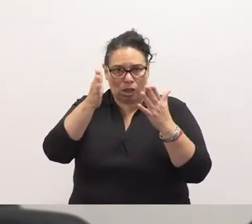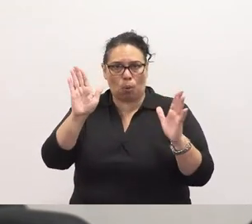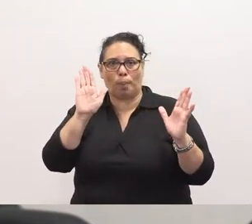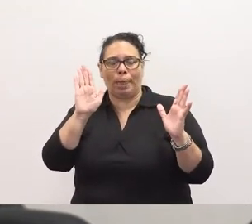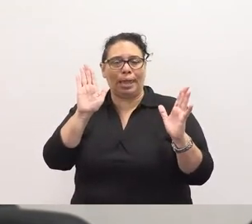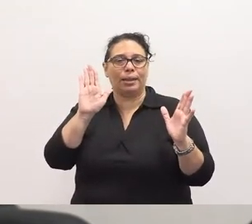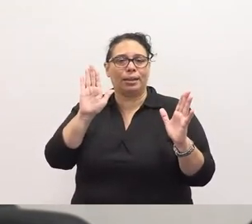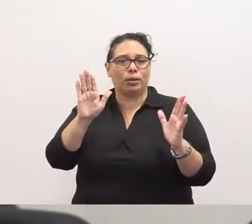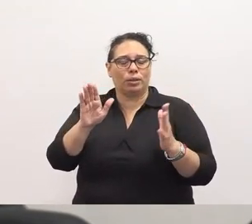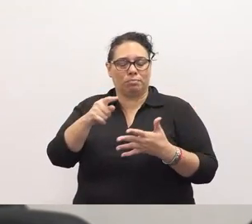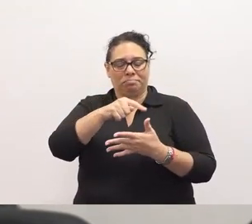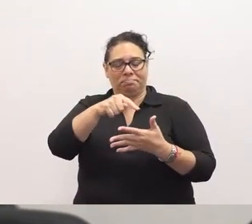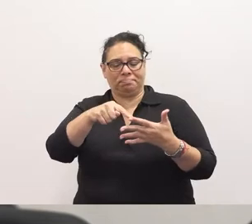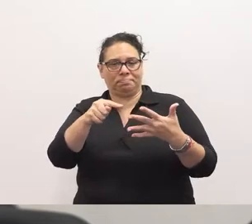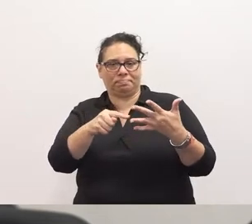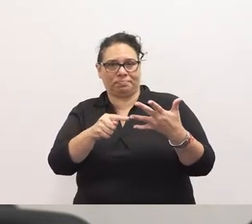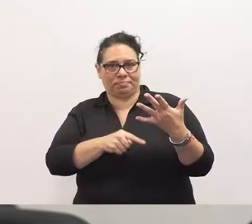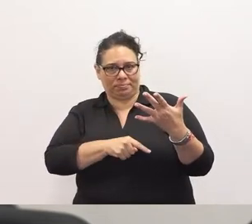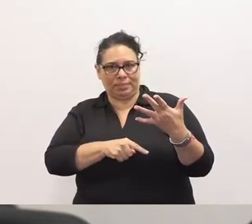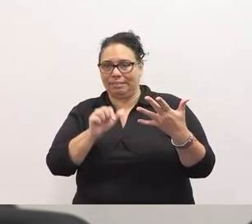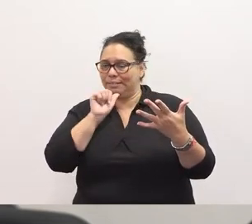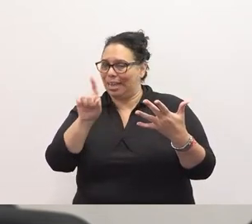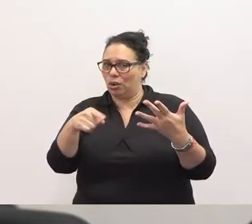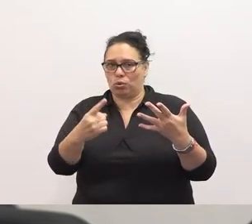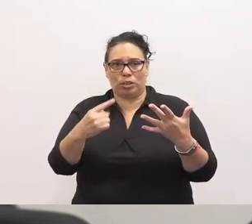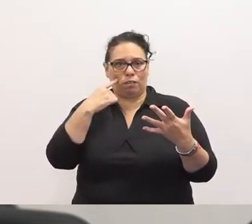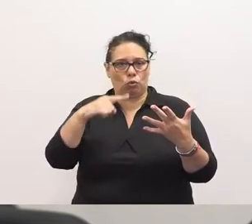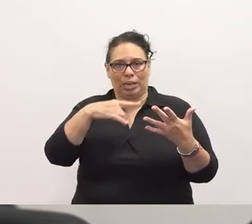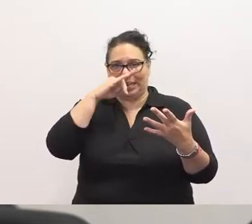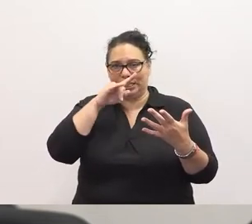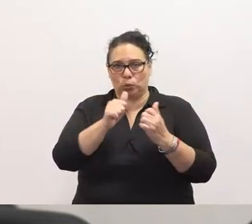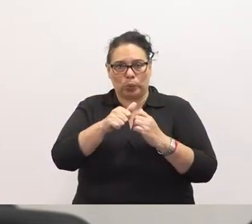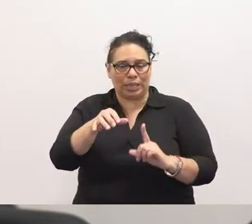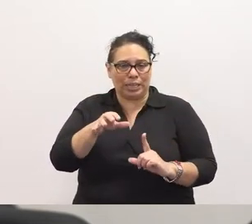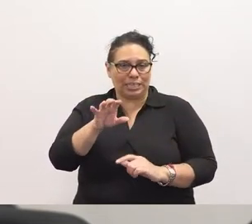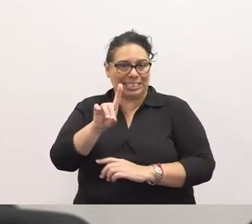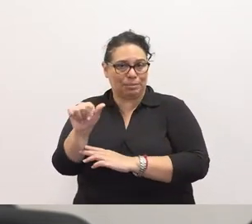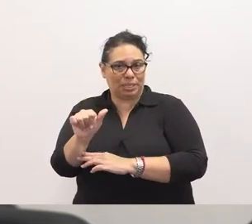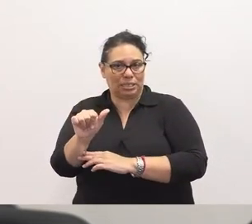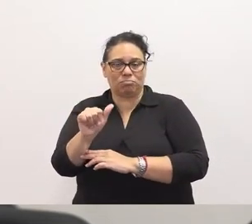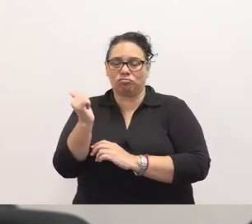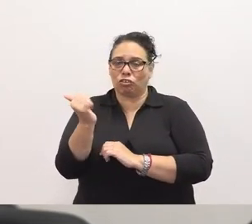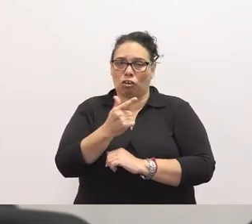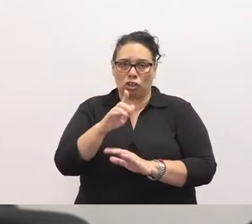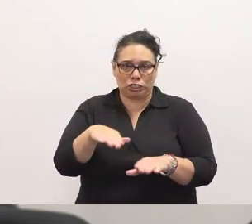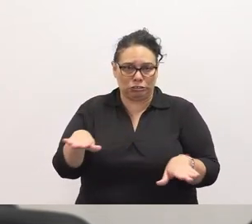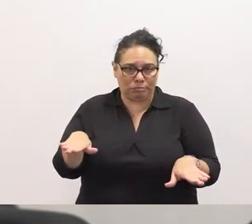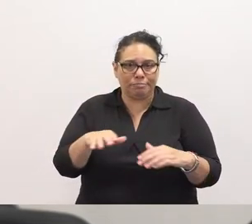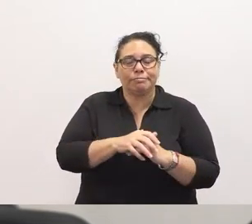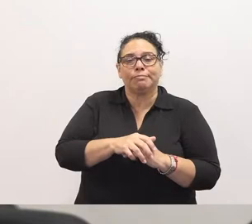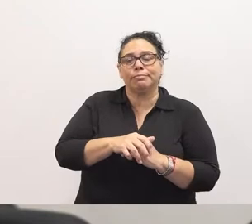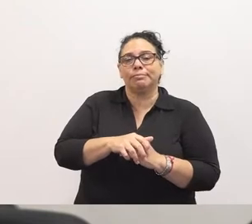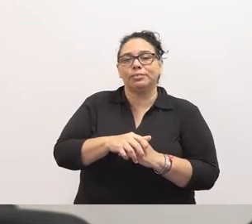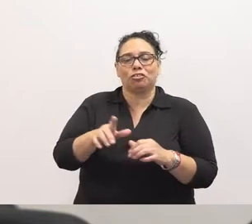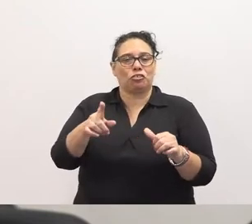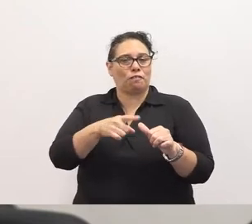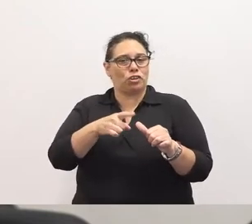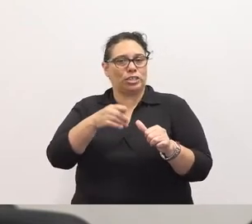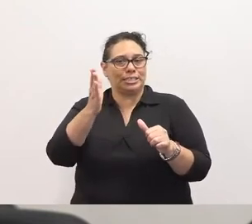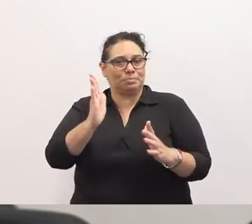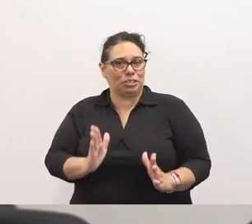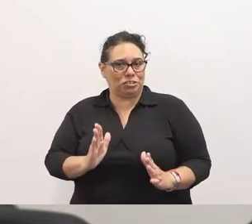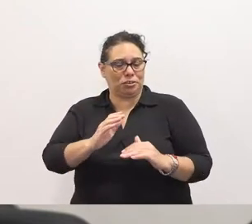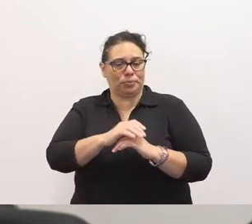each recommendation. This isn't just for kids with disabilities. It's for every child. So our first speaker